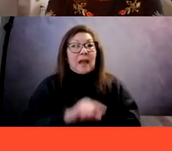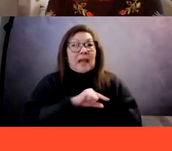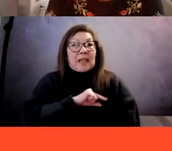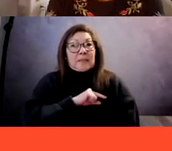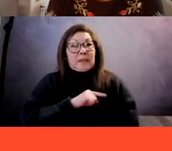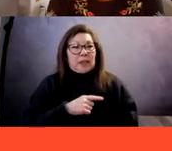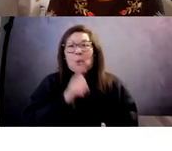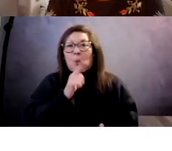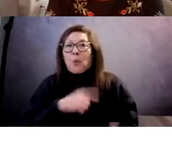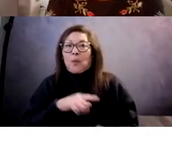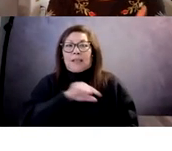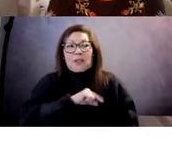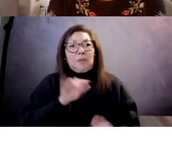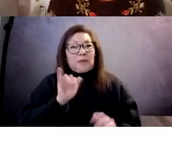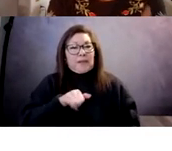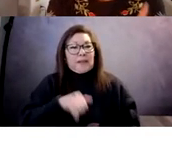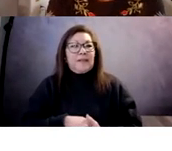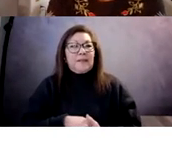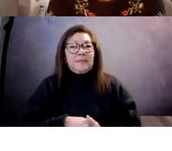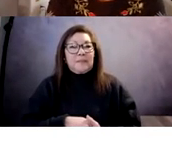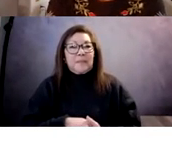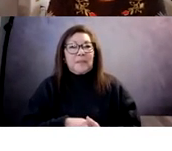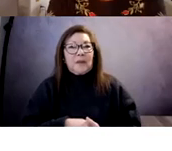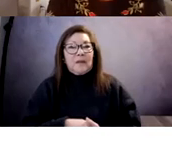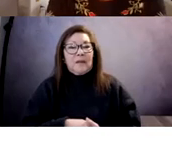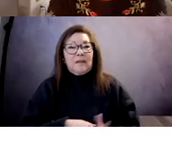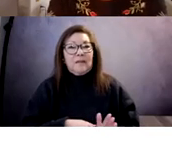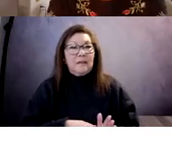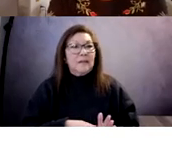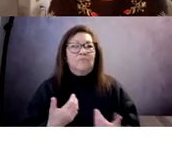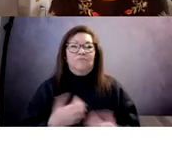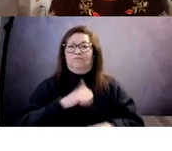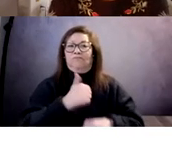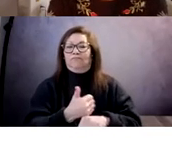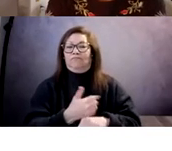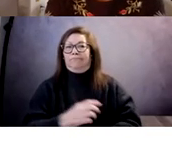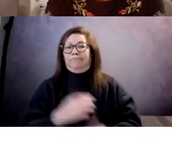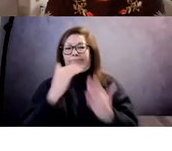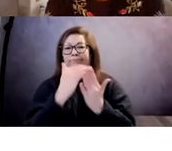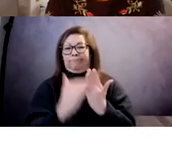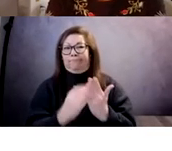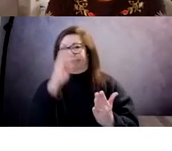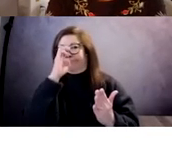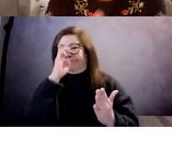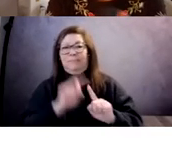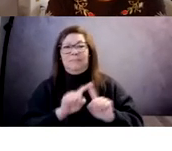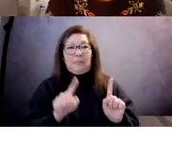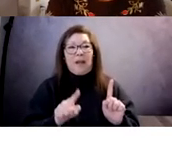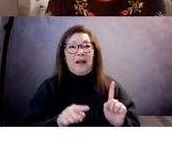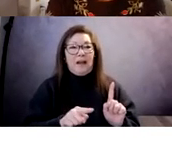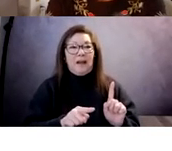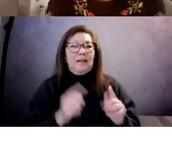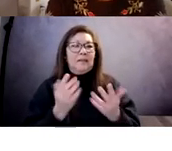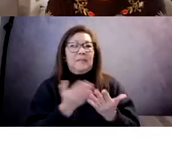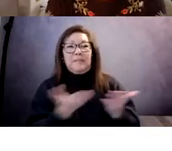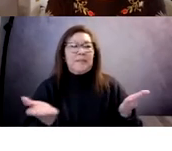eligible for this? Okay, just so you know, we don't set this criteria exactly. This is, a lot of these